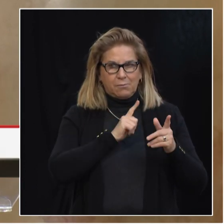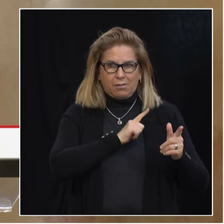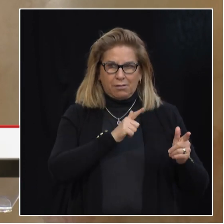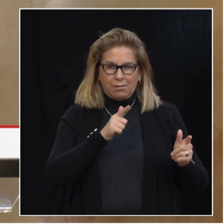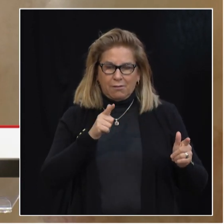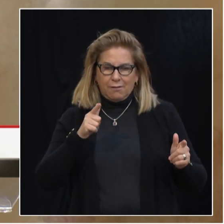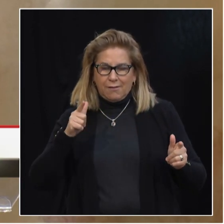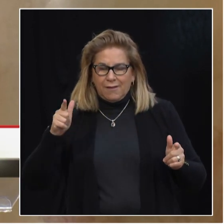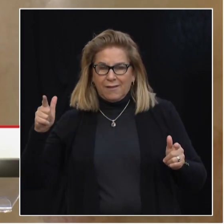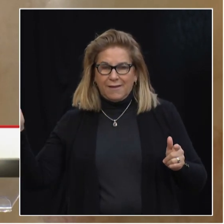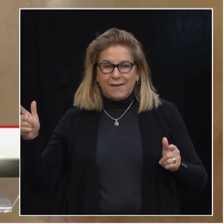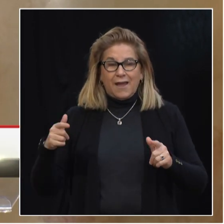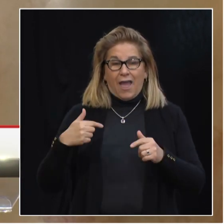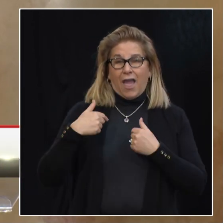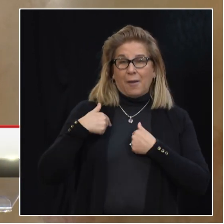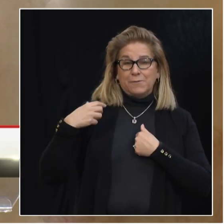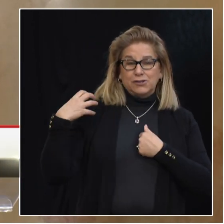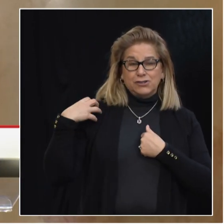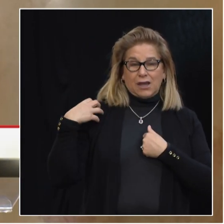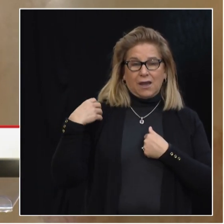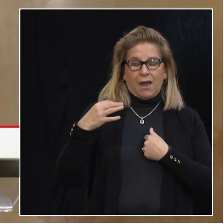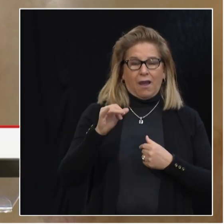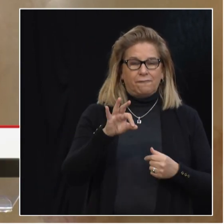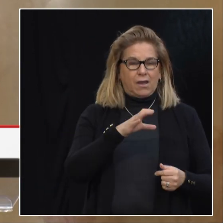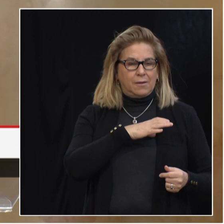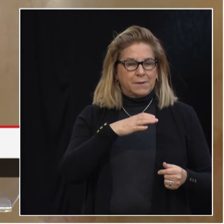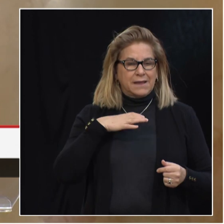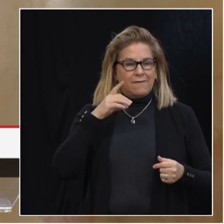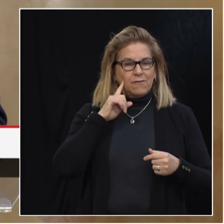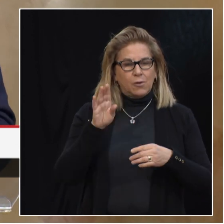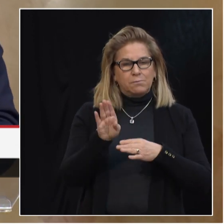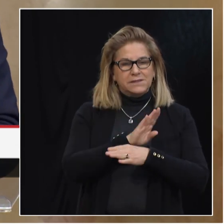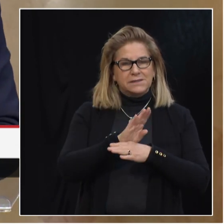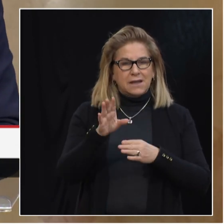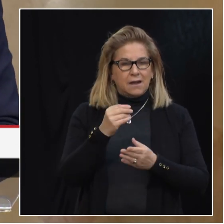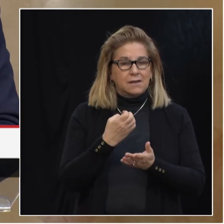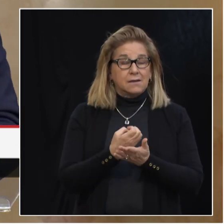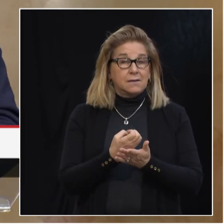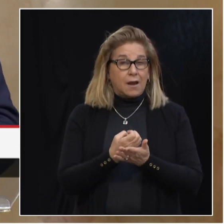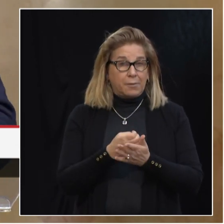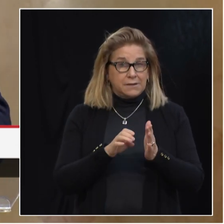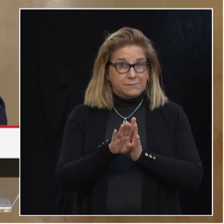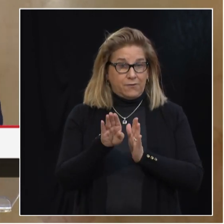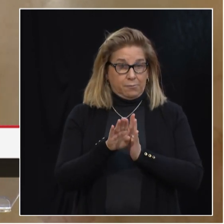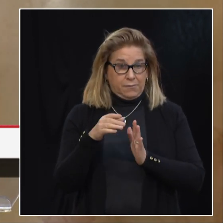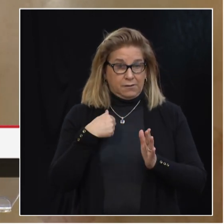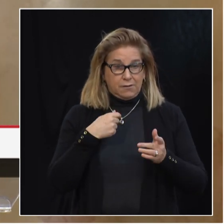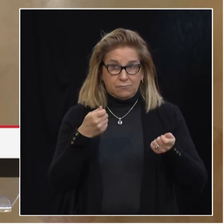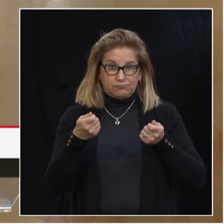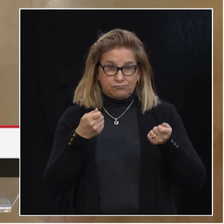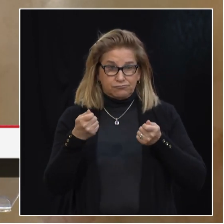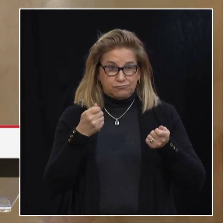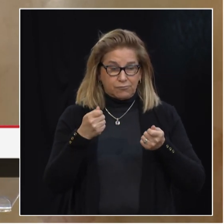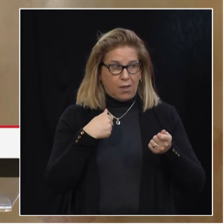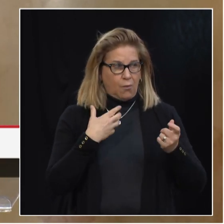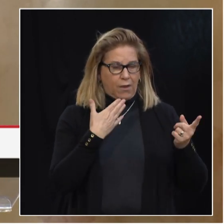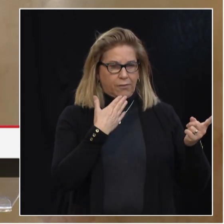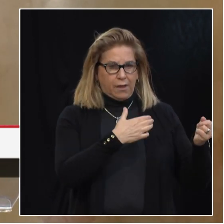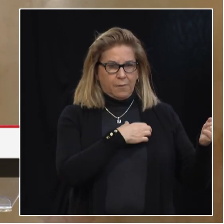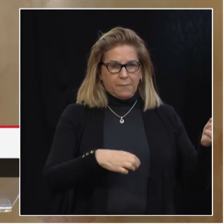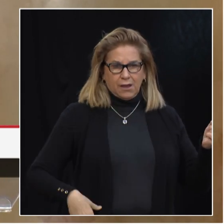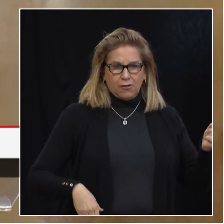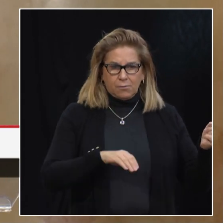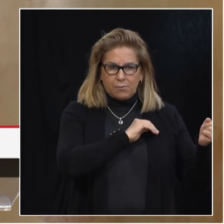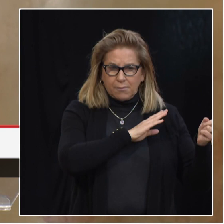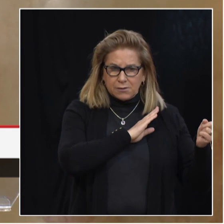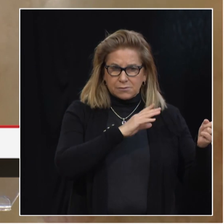chair the council's Committee on Business and Economic Development. And I want to thank Madam Mayor Bowser, as well as her entire team